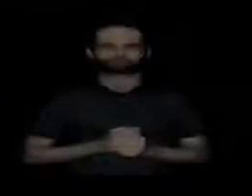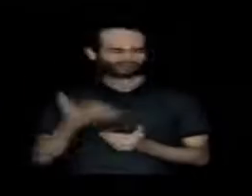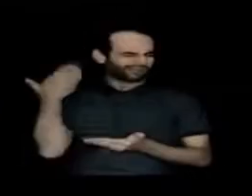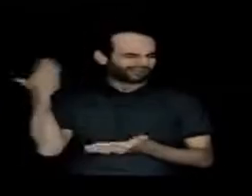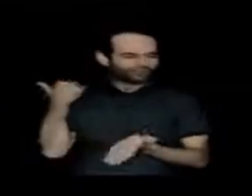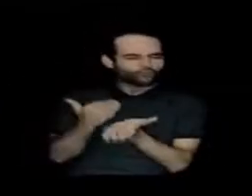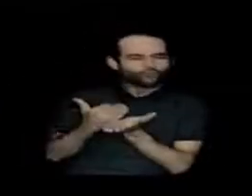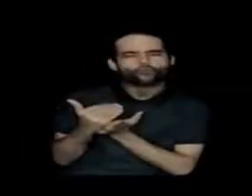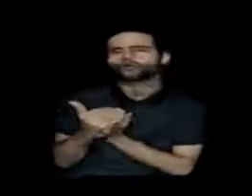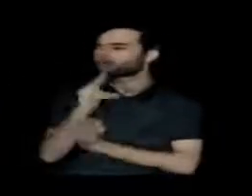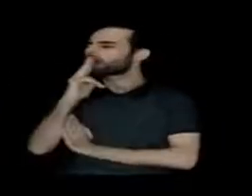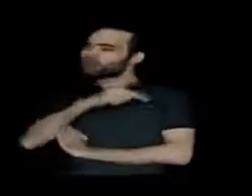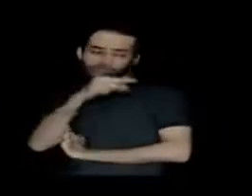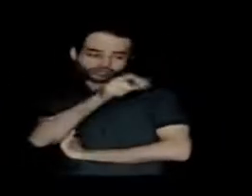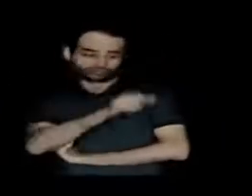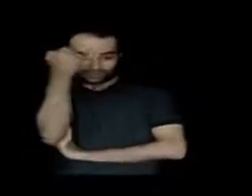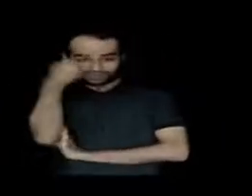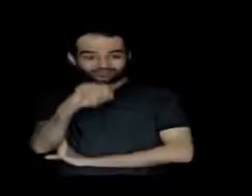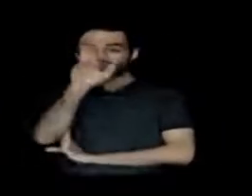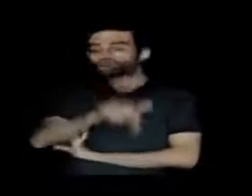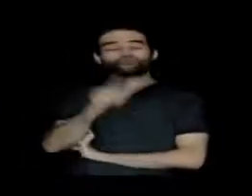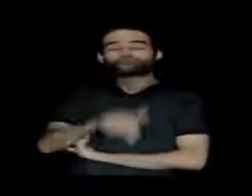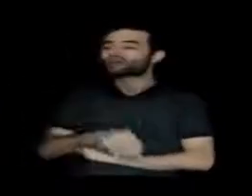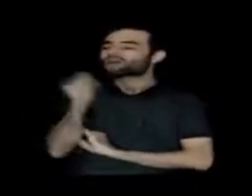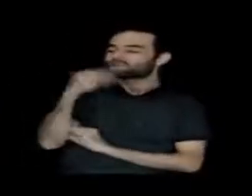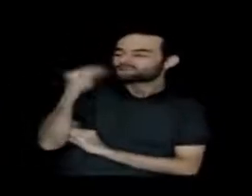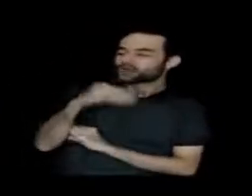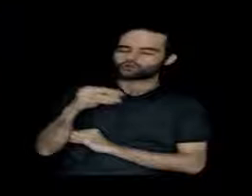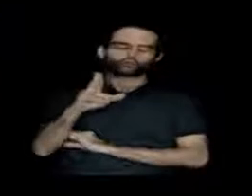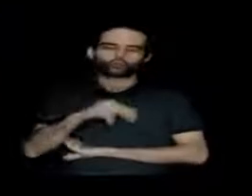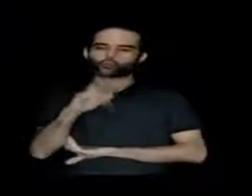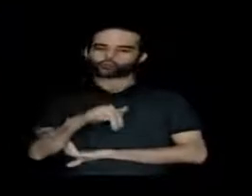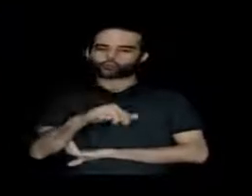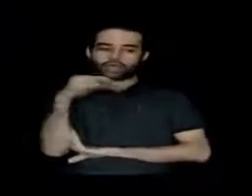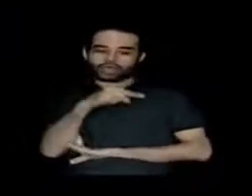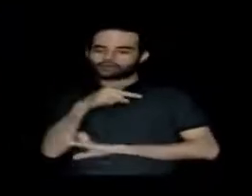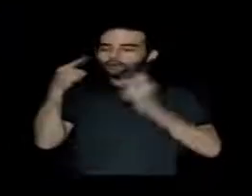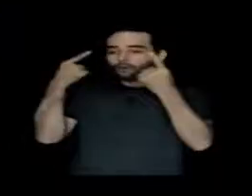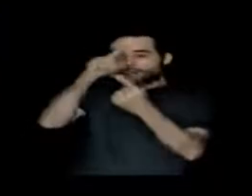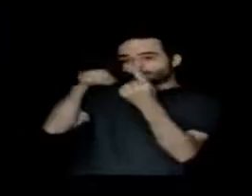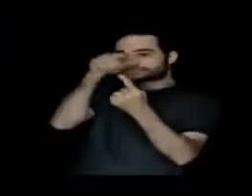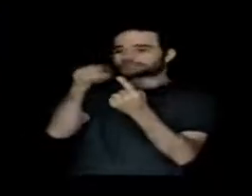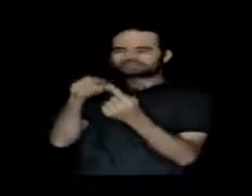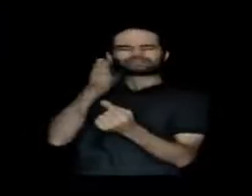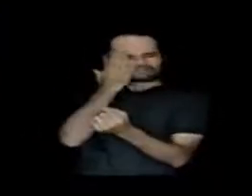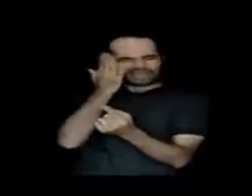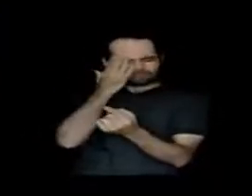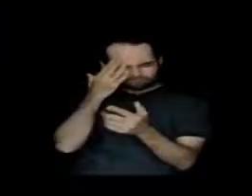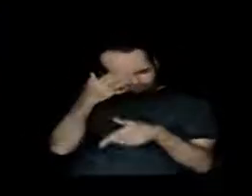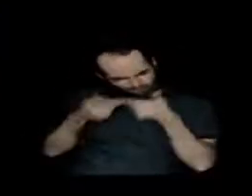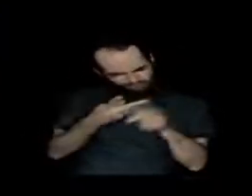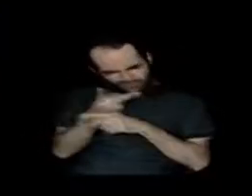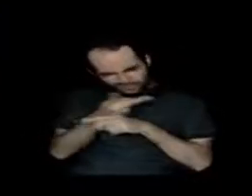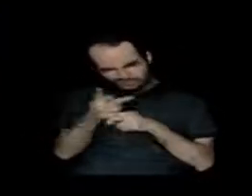and I, we sit, discuss, plan, do not do, build. If I was afraid as a professor of dealing with a